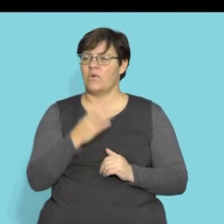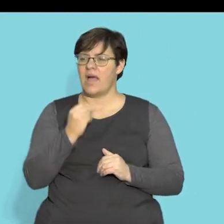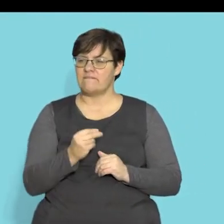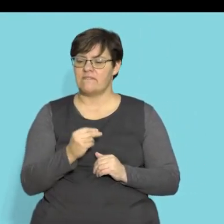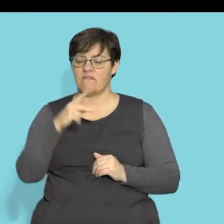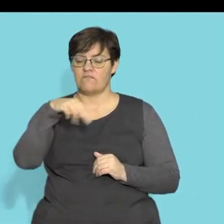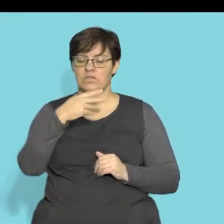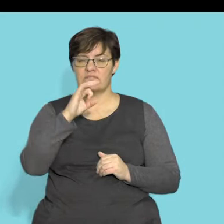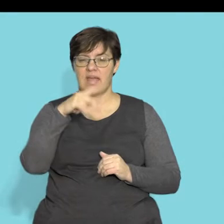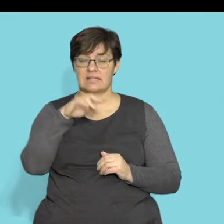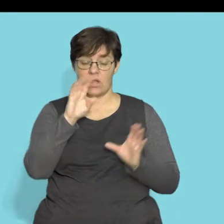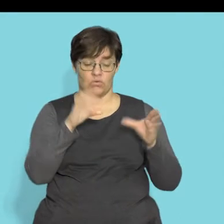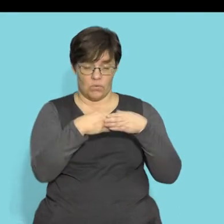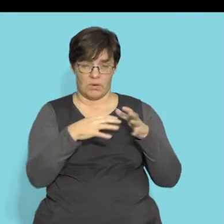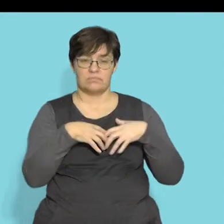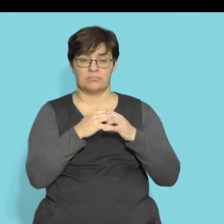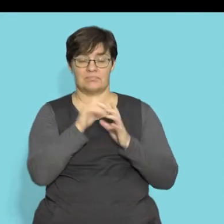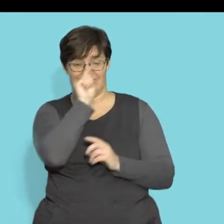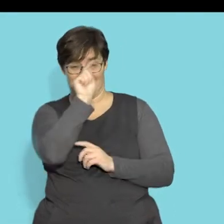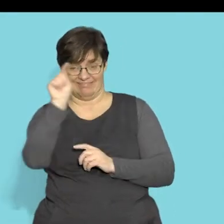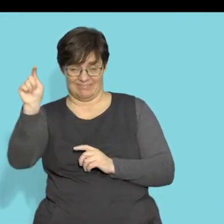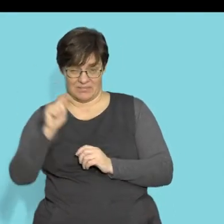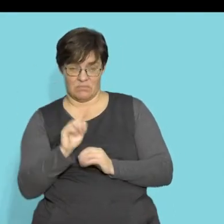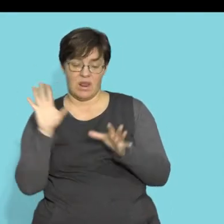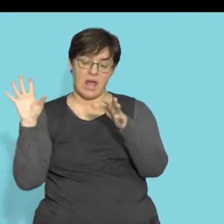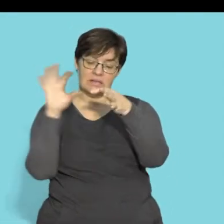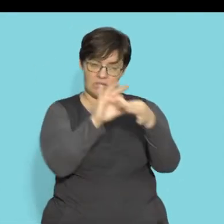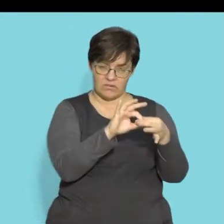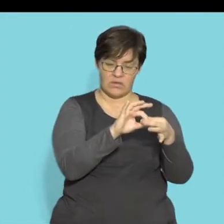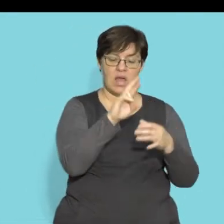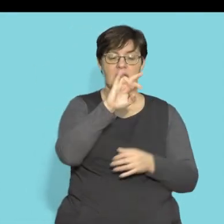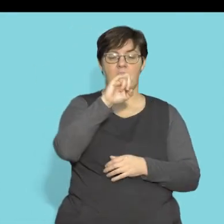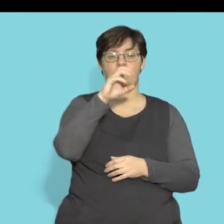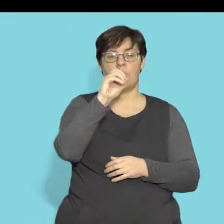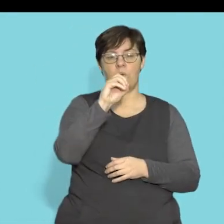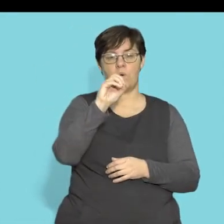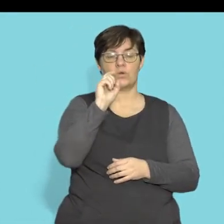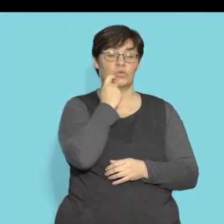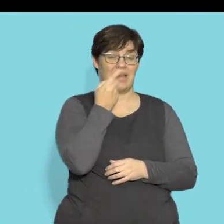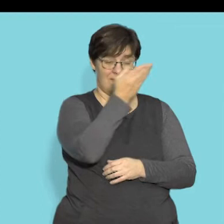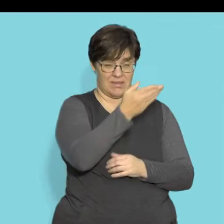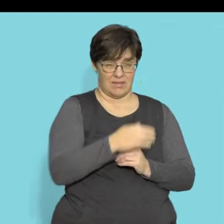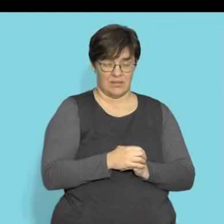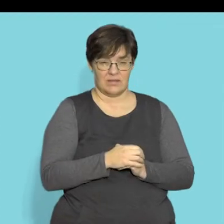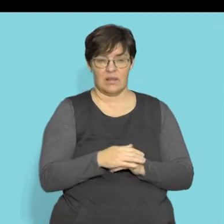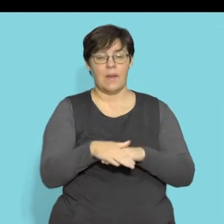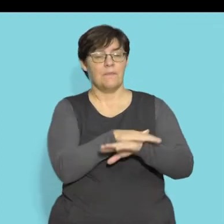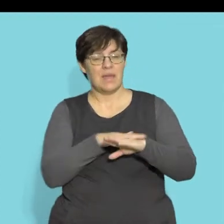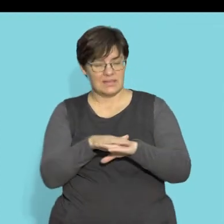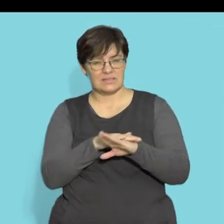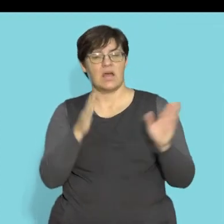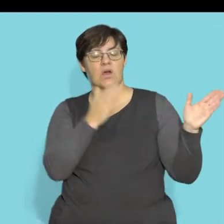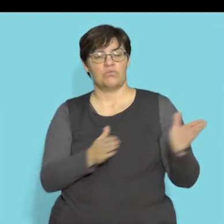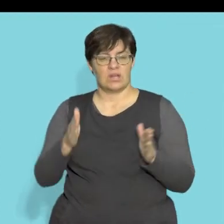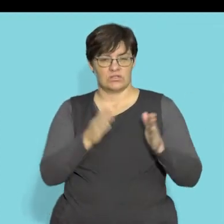you've got the phosphate group that make up these, that are attached to the ribose sugar here. Mention that the bases